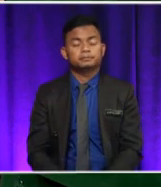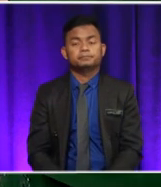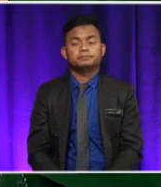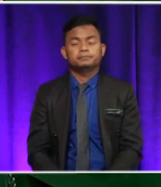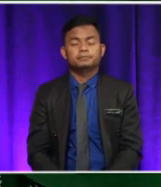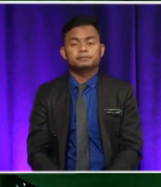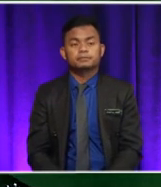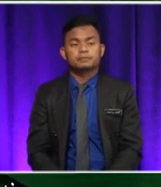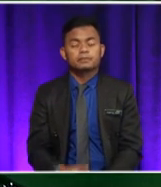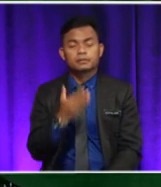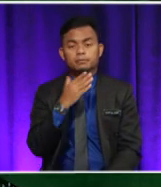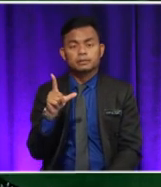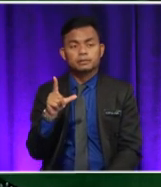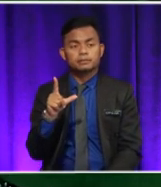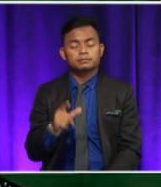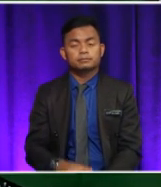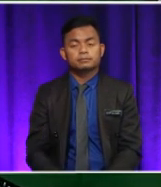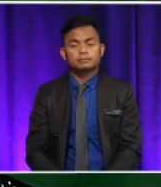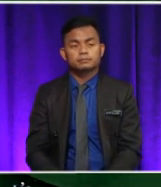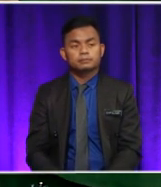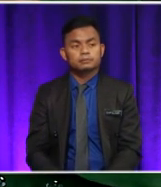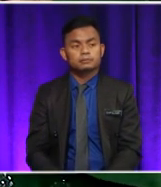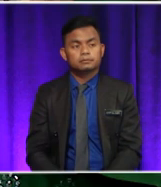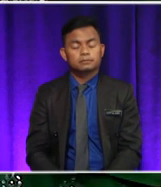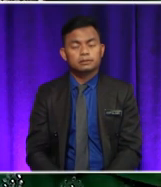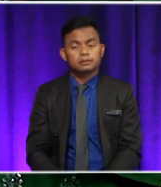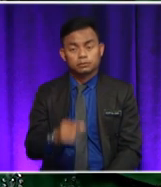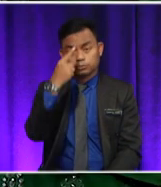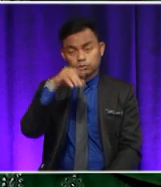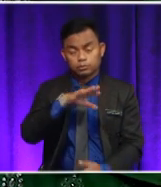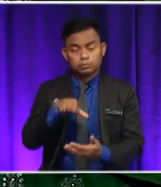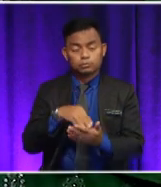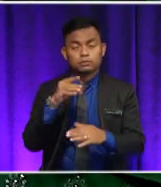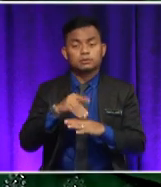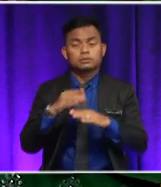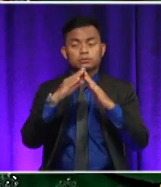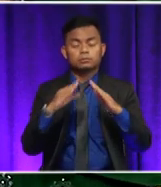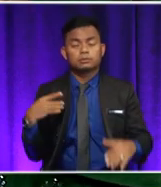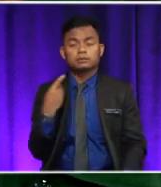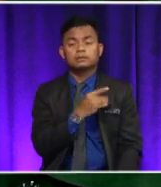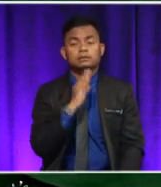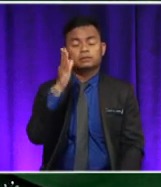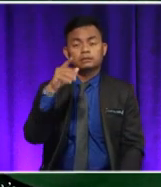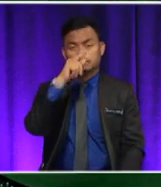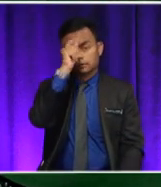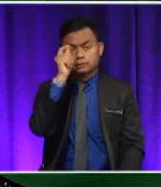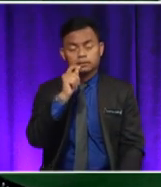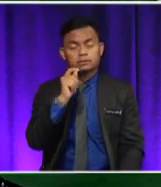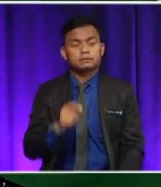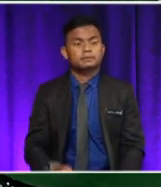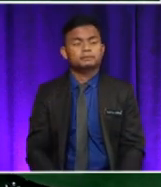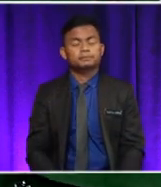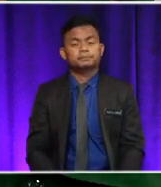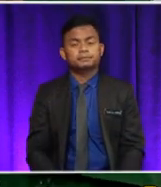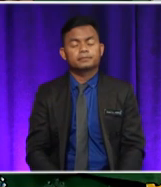one. Okay, so would you or would you not? For viewers at home, we are going to ask questions based on the text